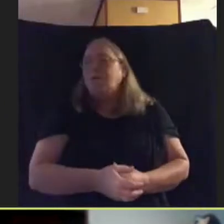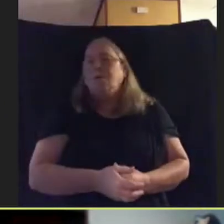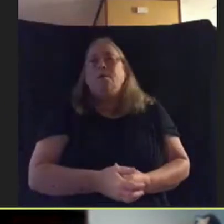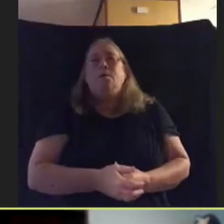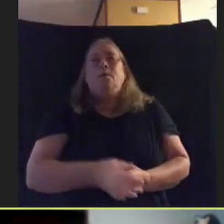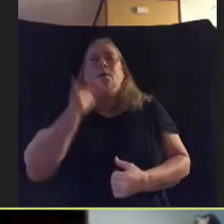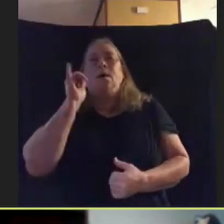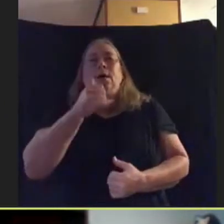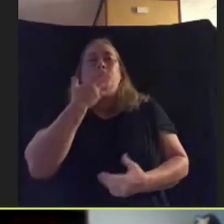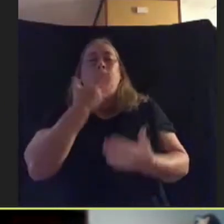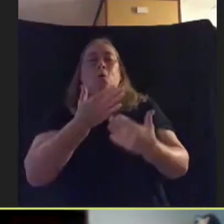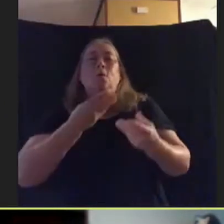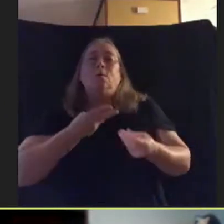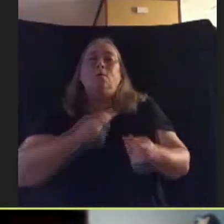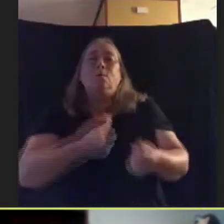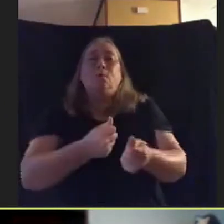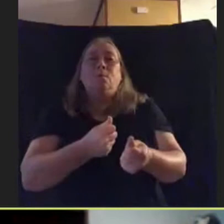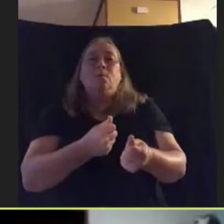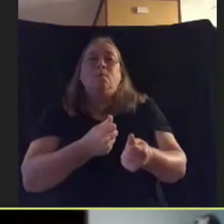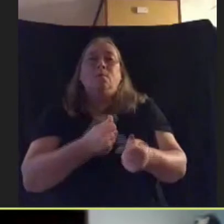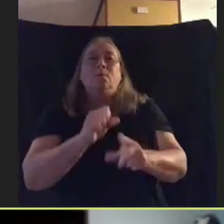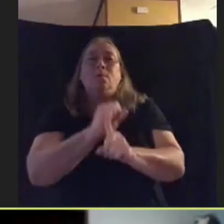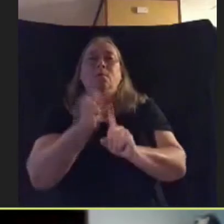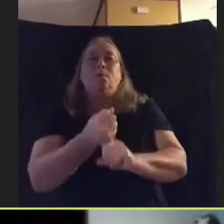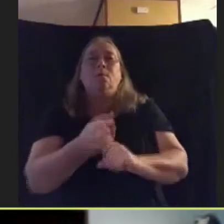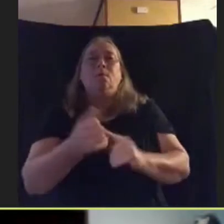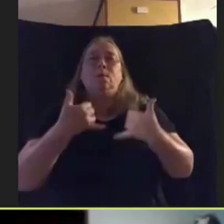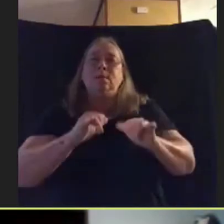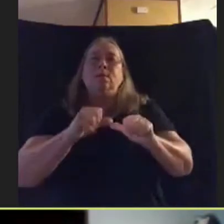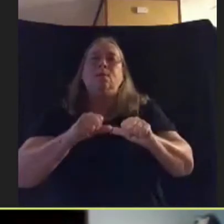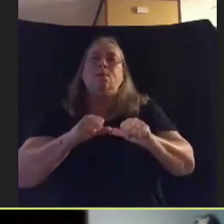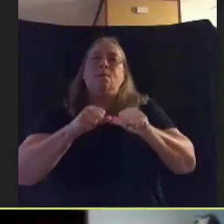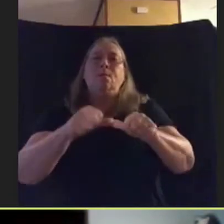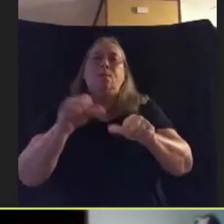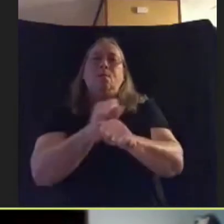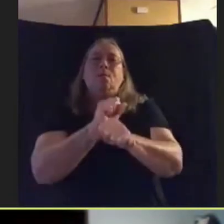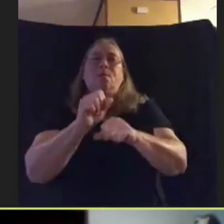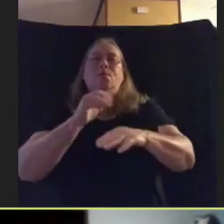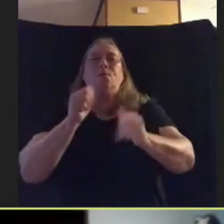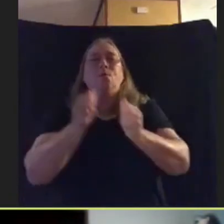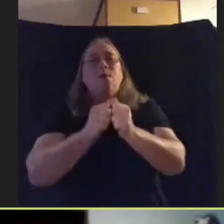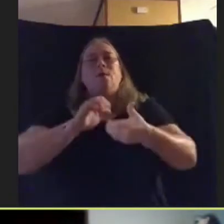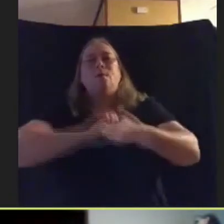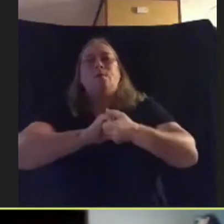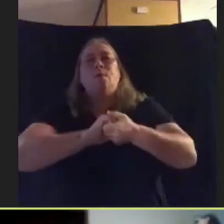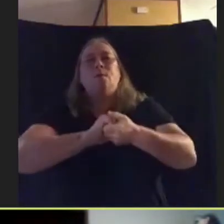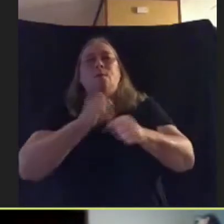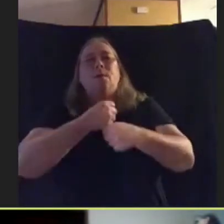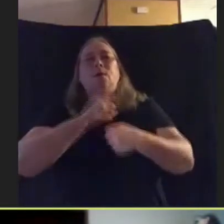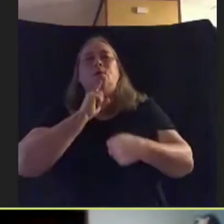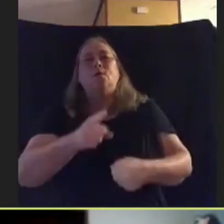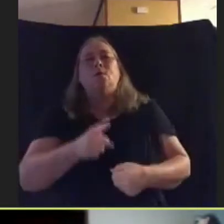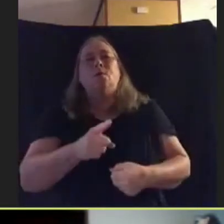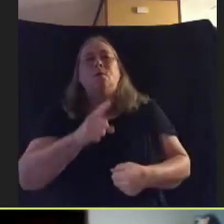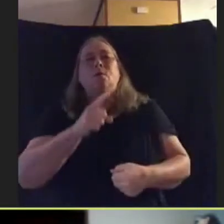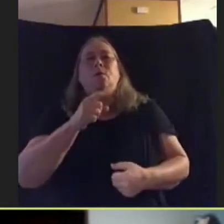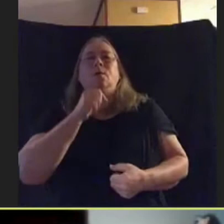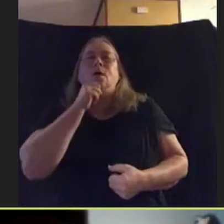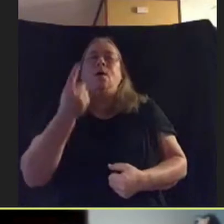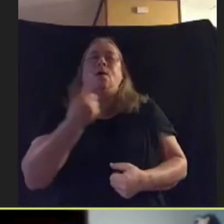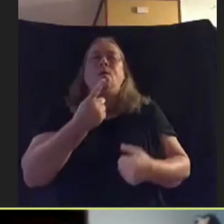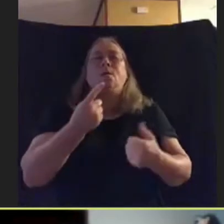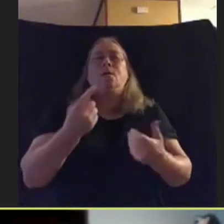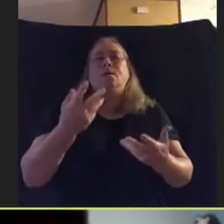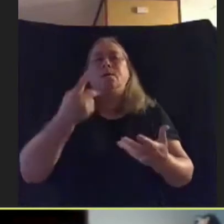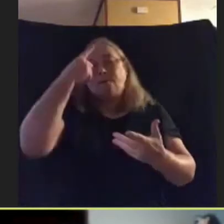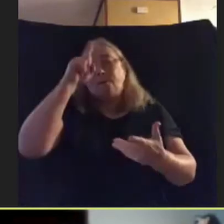situation. One of the things that we are continuing to work on with our partners is to make sure that we have not only provide